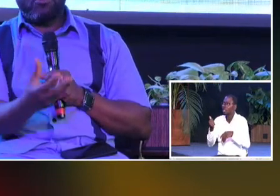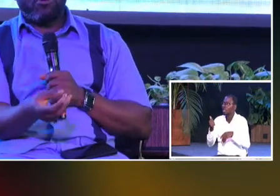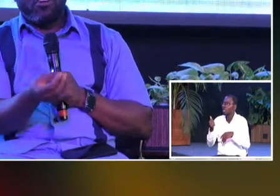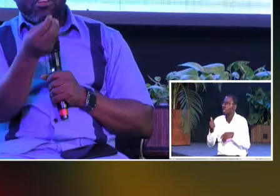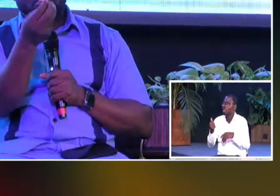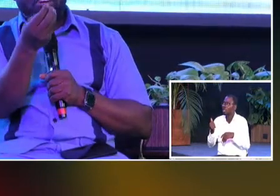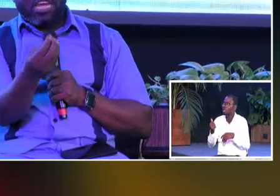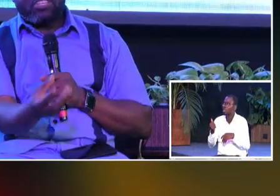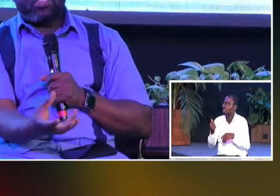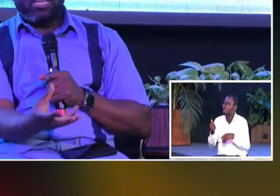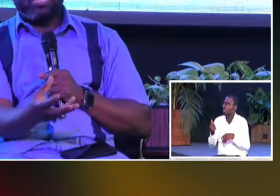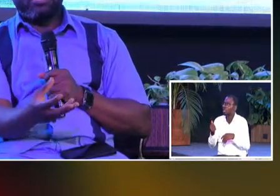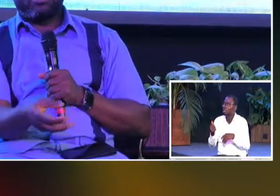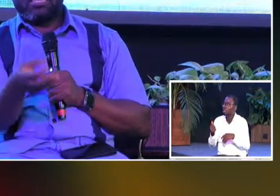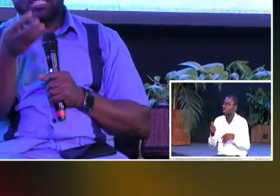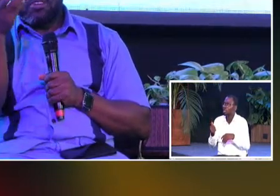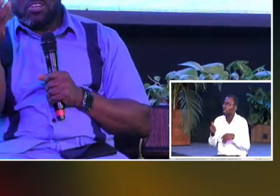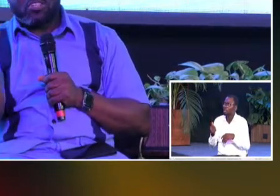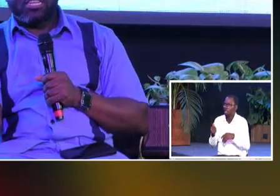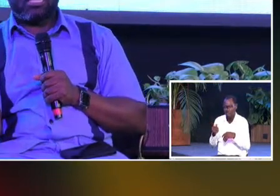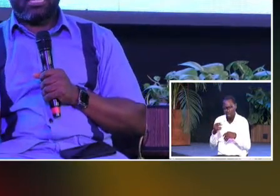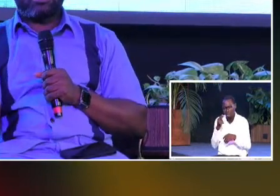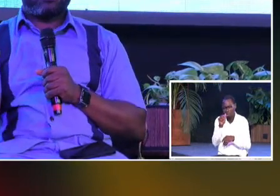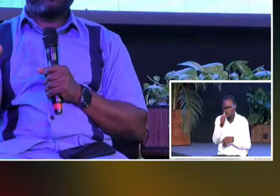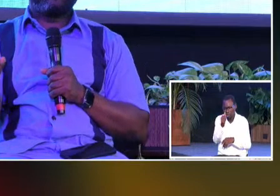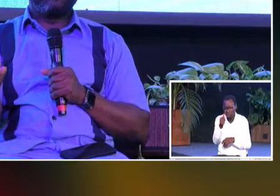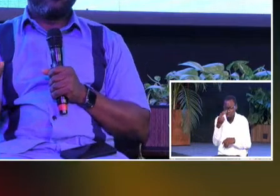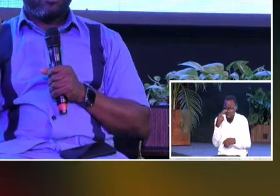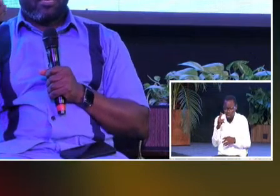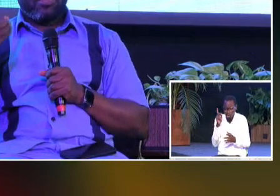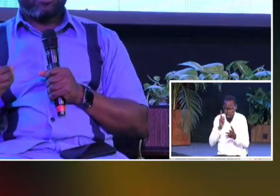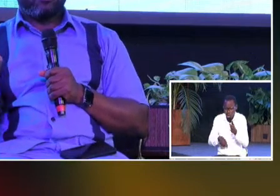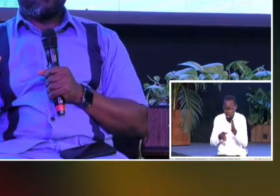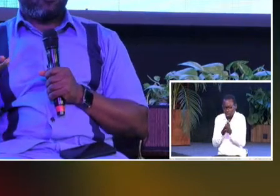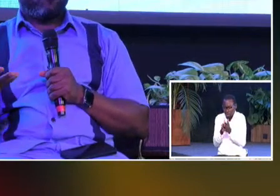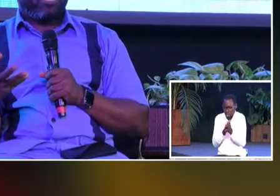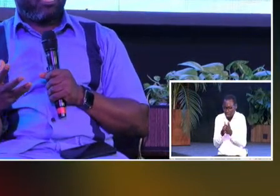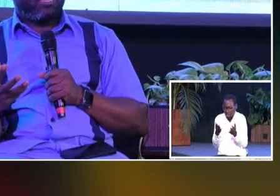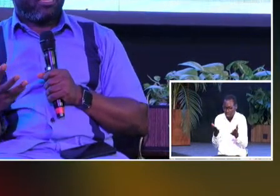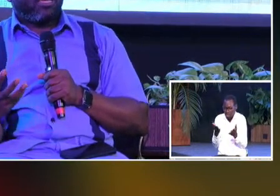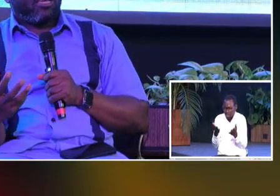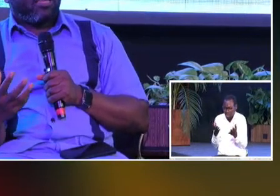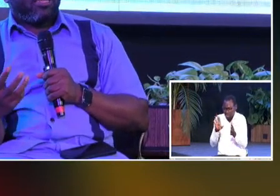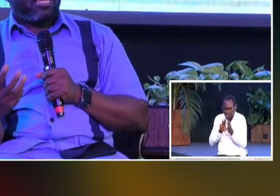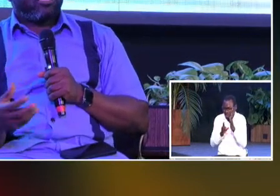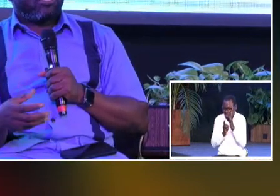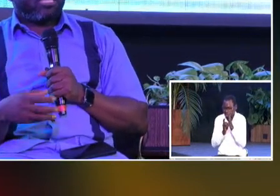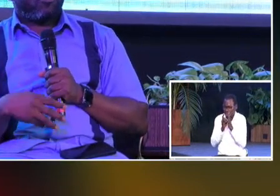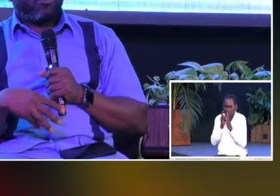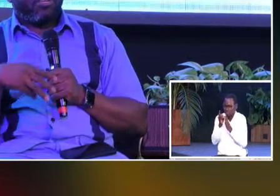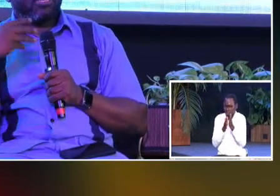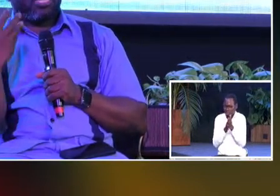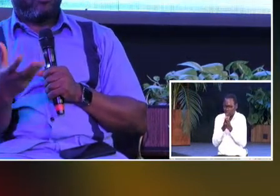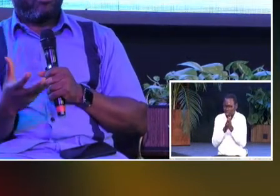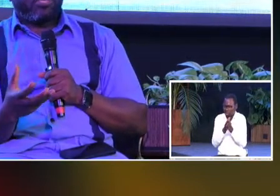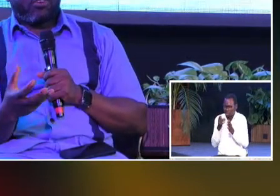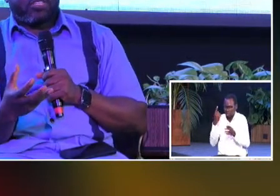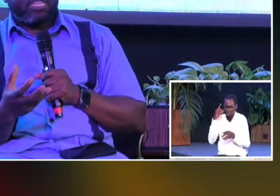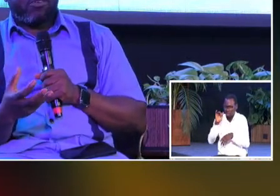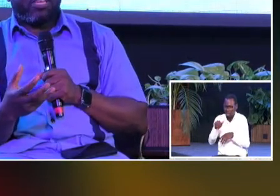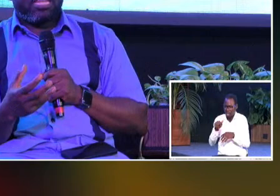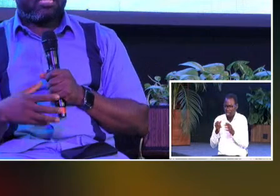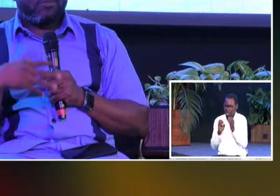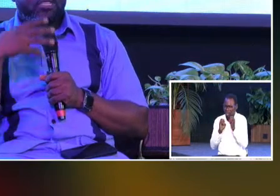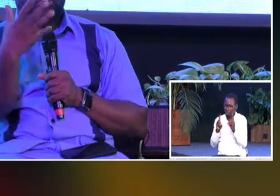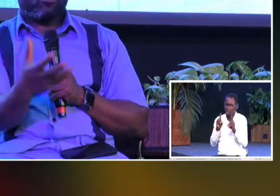fits your natural interest or your traditional skill, and then develop the interest for it. Educate